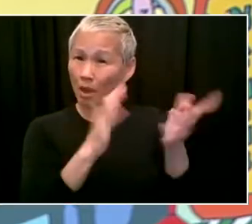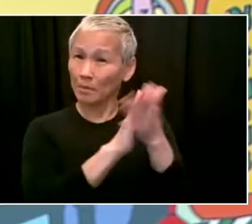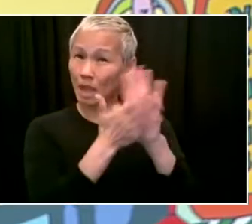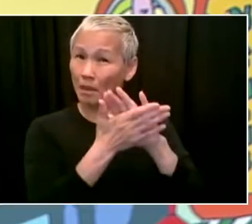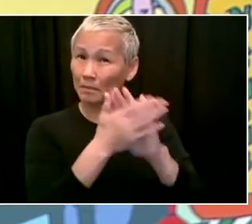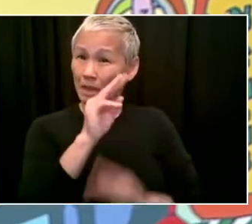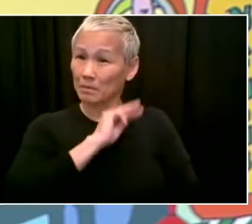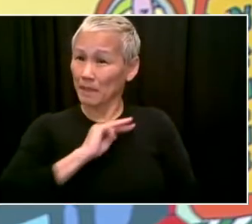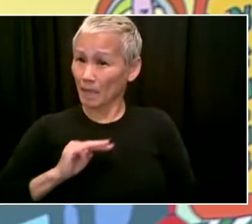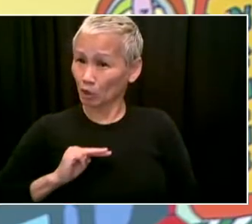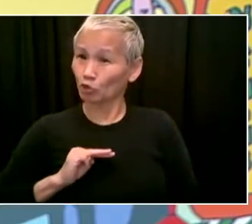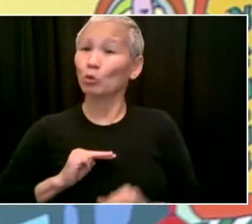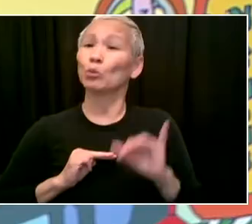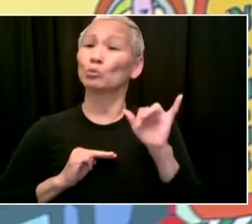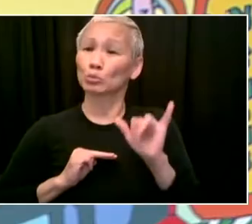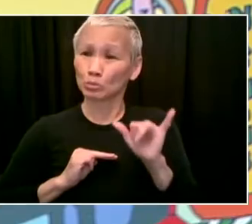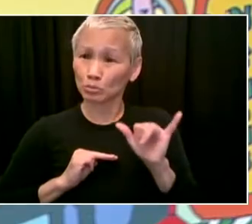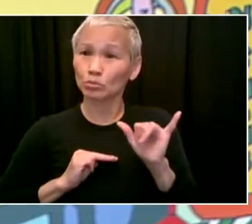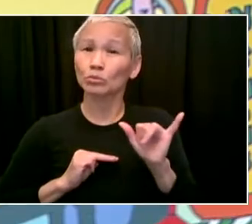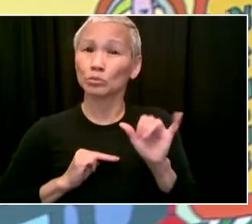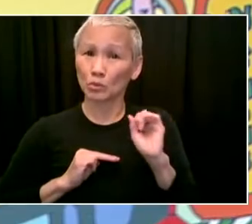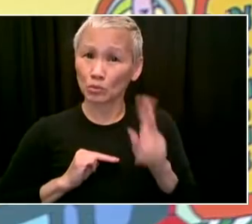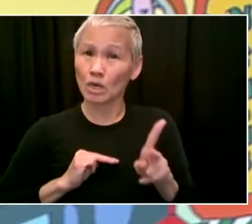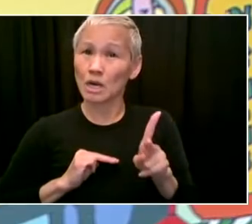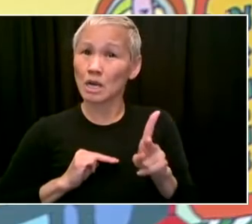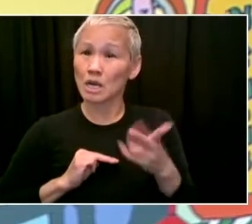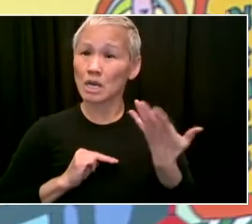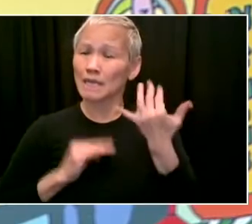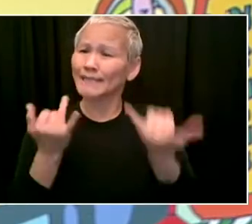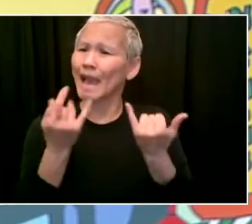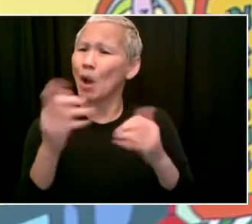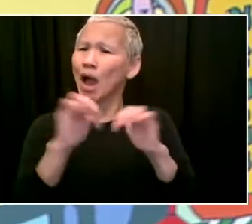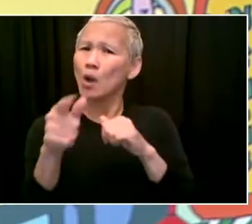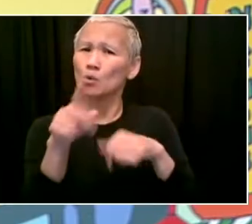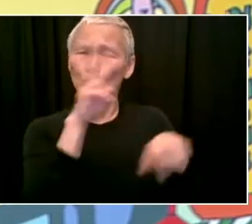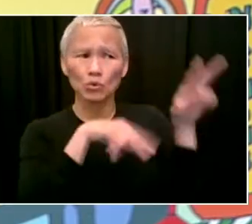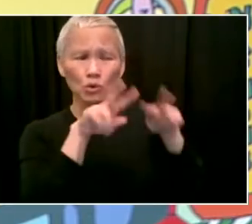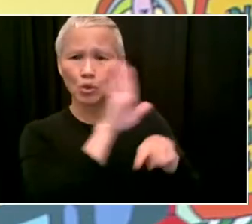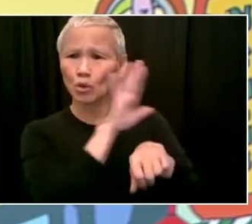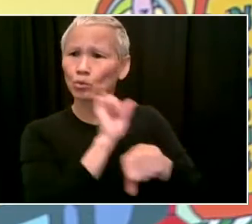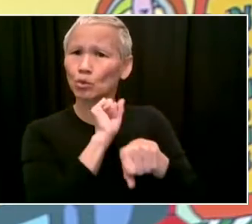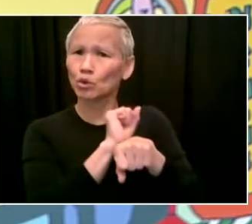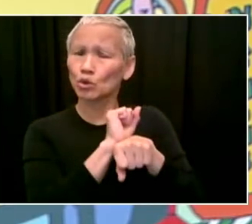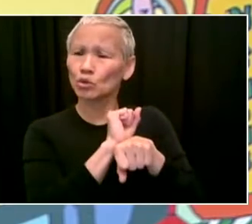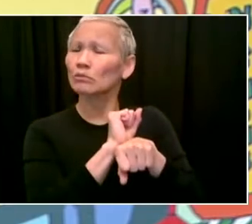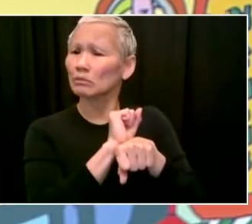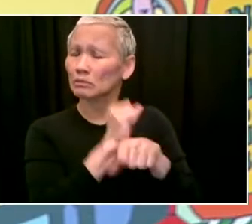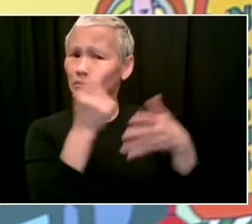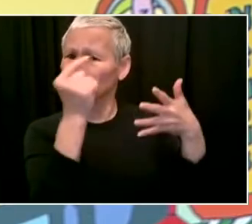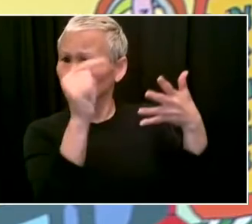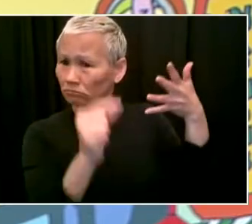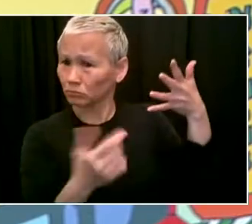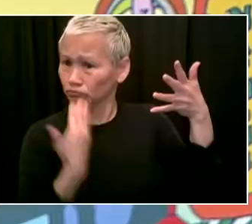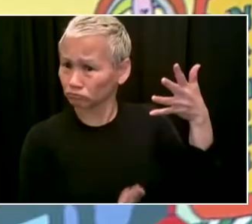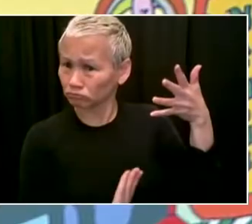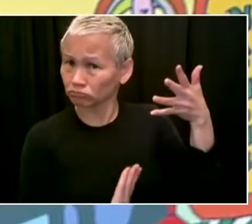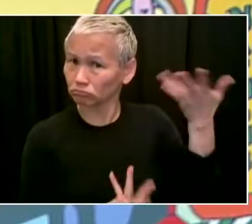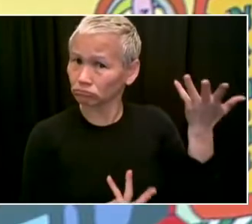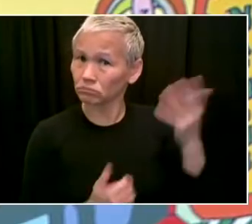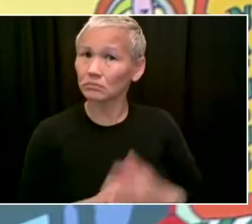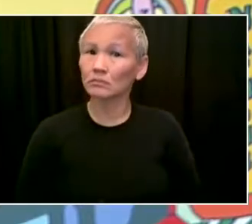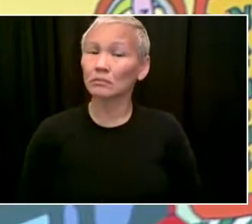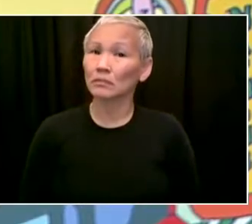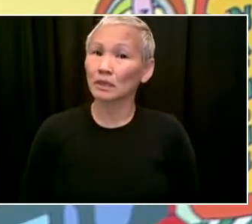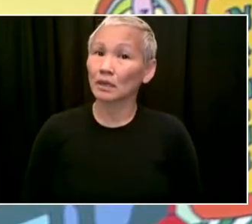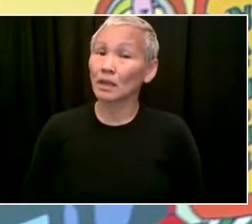evaluate her performance for you in the administration? Henry, a very fair question, but as I said, given that